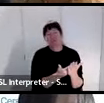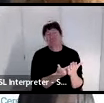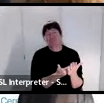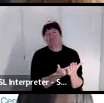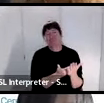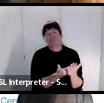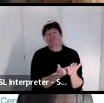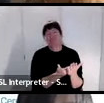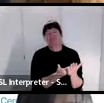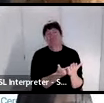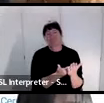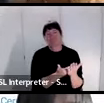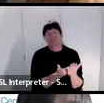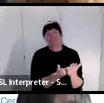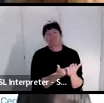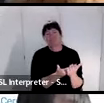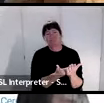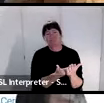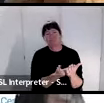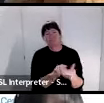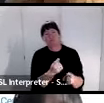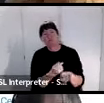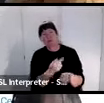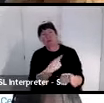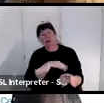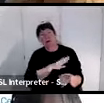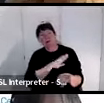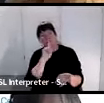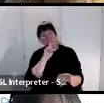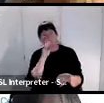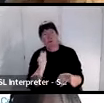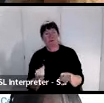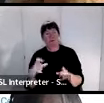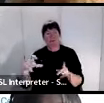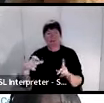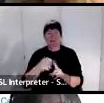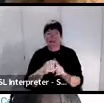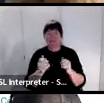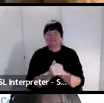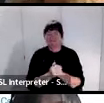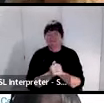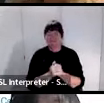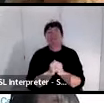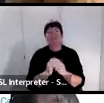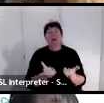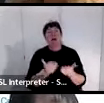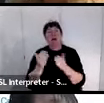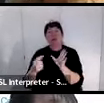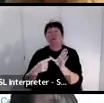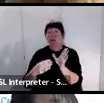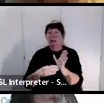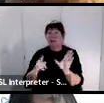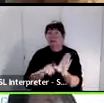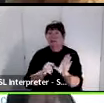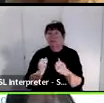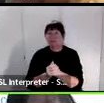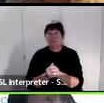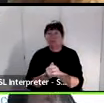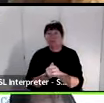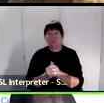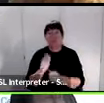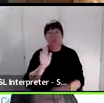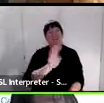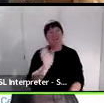on those living with CP throughout New Zealand. Thank you. I'll pass on to Amy Hogan. Hello